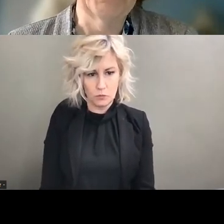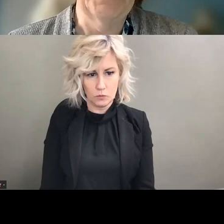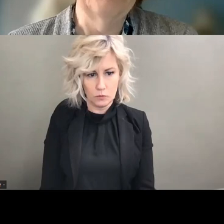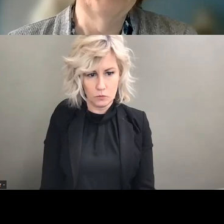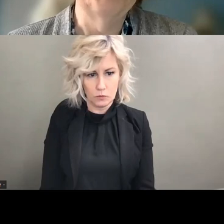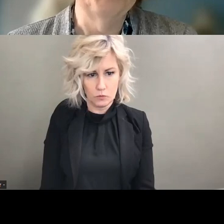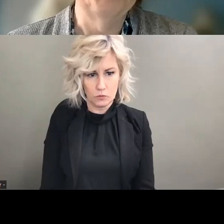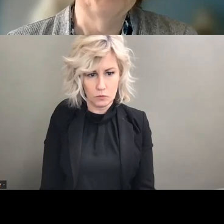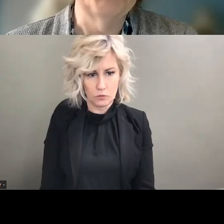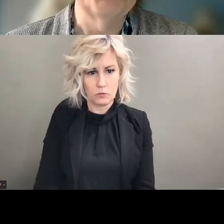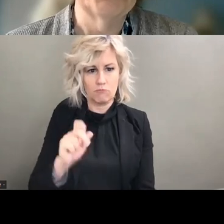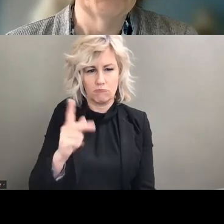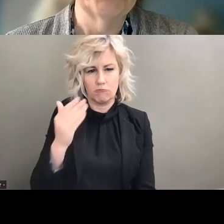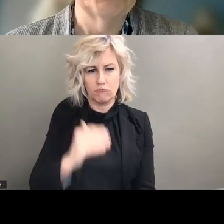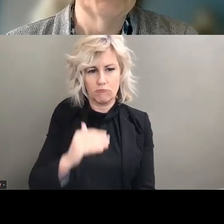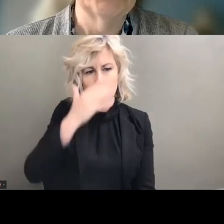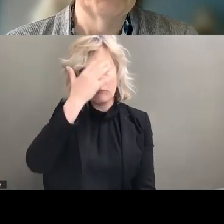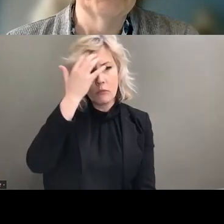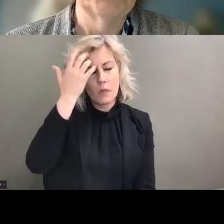Okay, next slide.